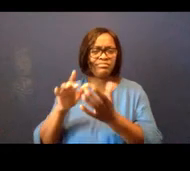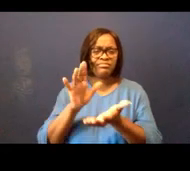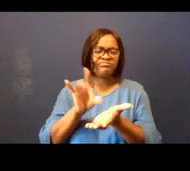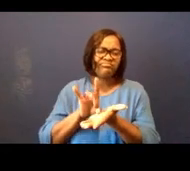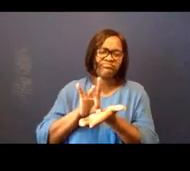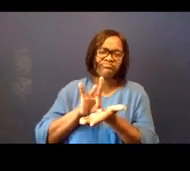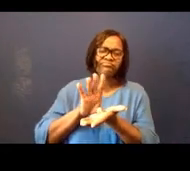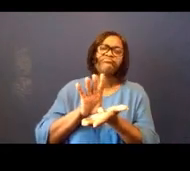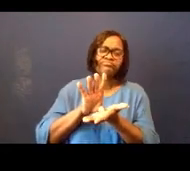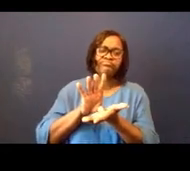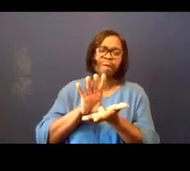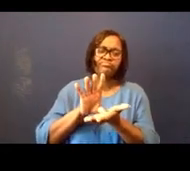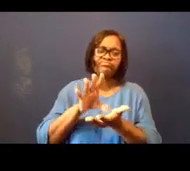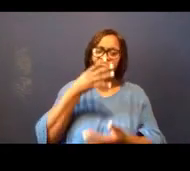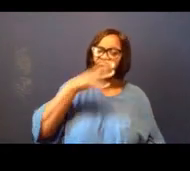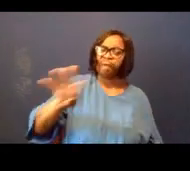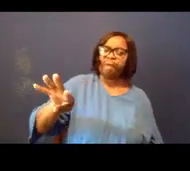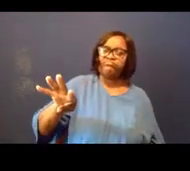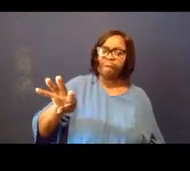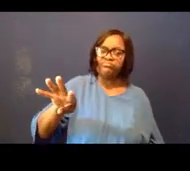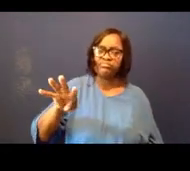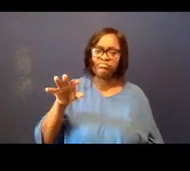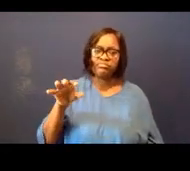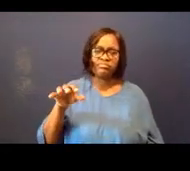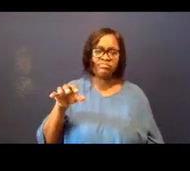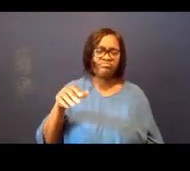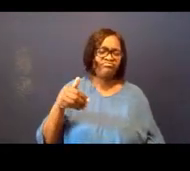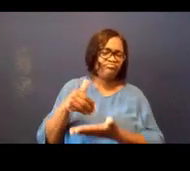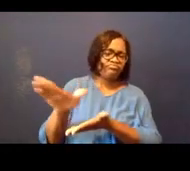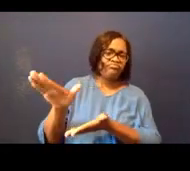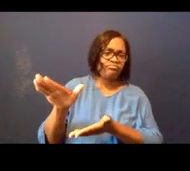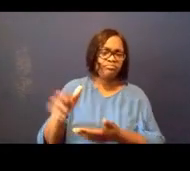population of people,